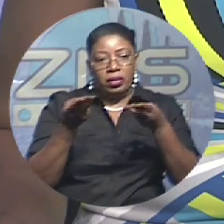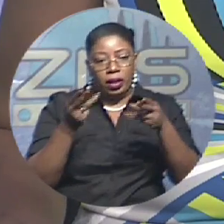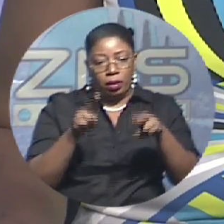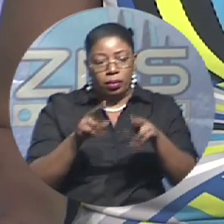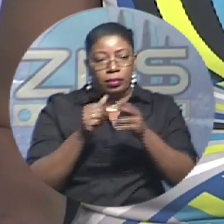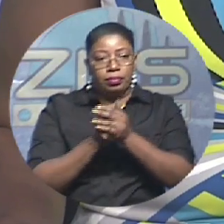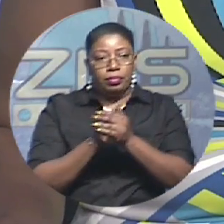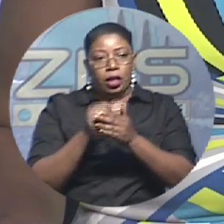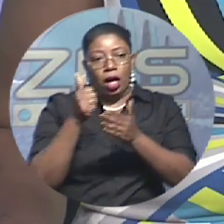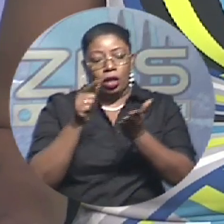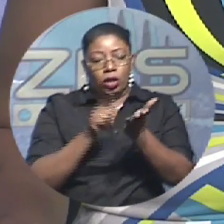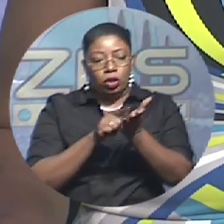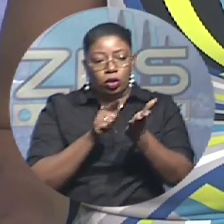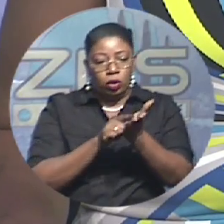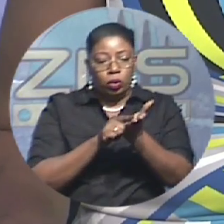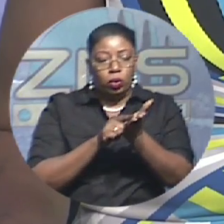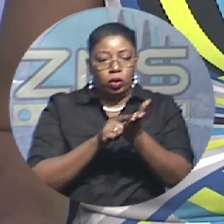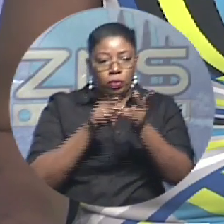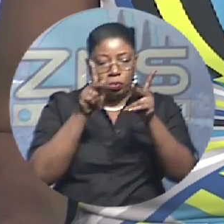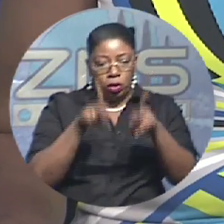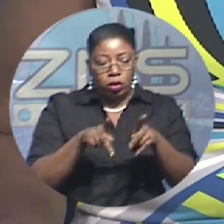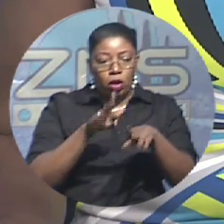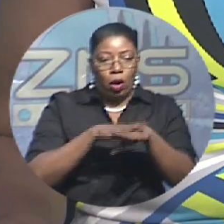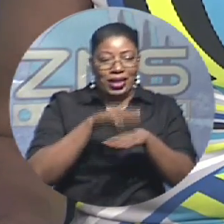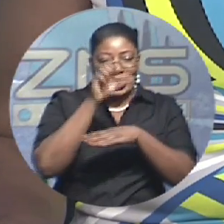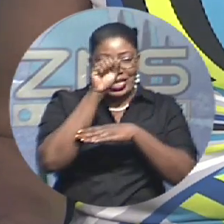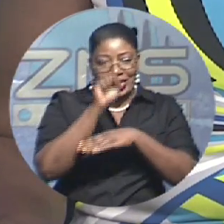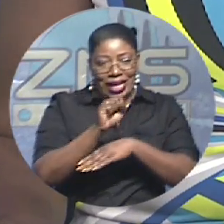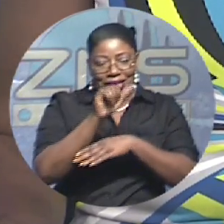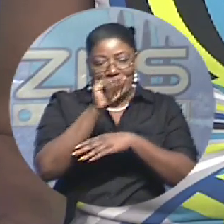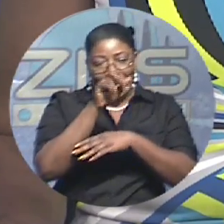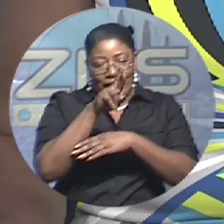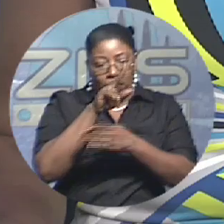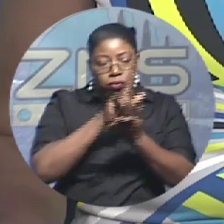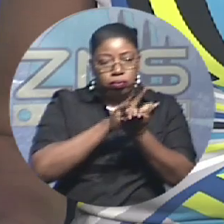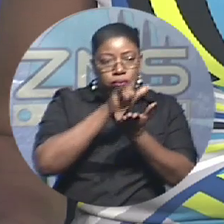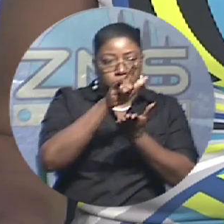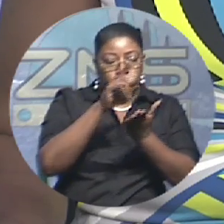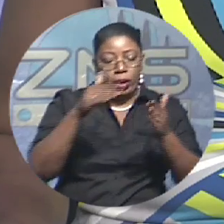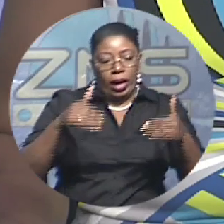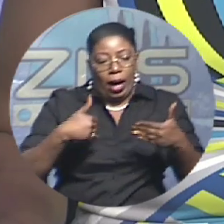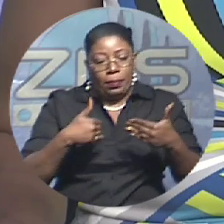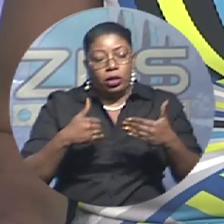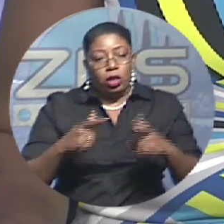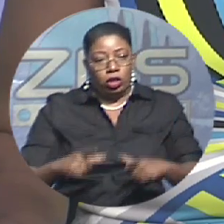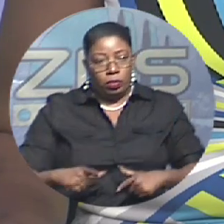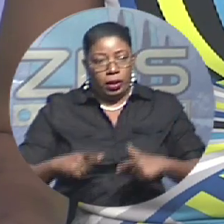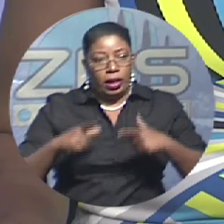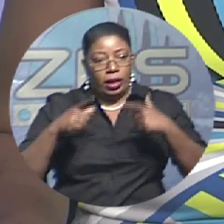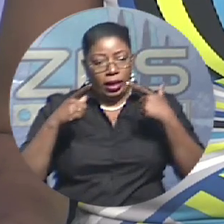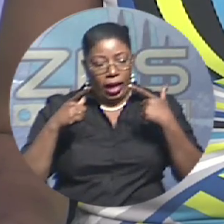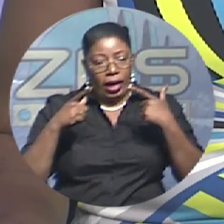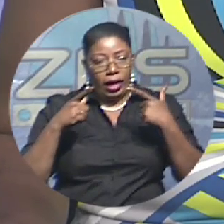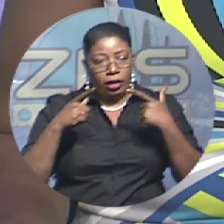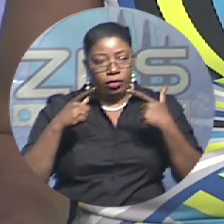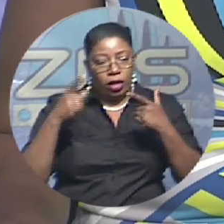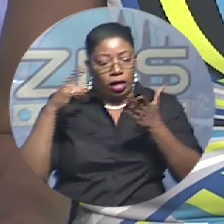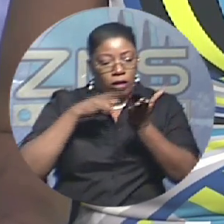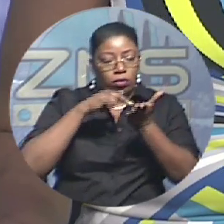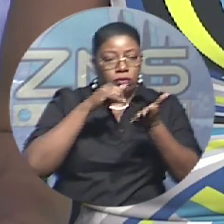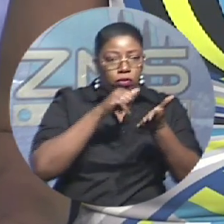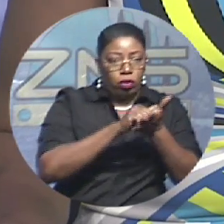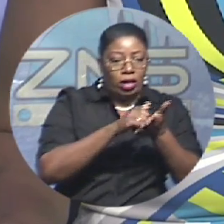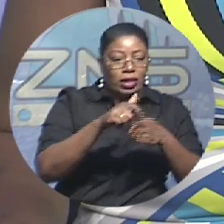In other news this Friday, passengers and crew on board Southern Air are happy to be alive after the pilot crash landed at the Dedman's Key Long Island Airport